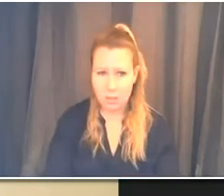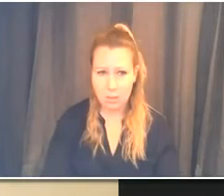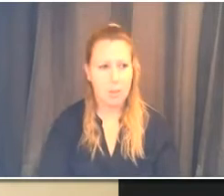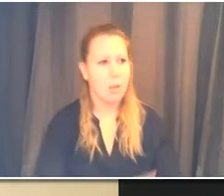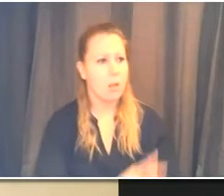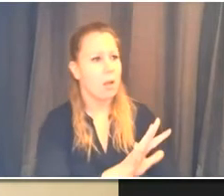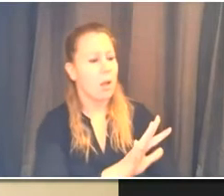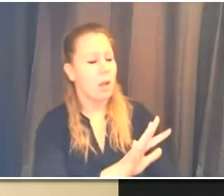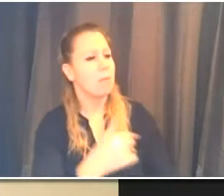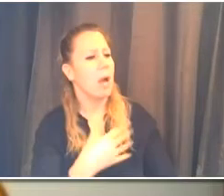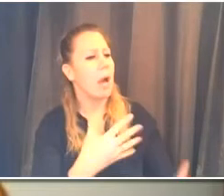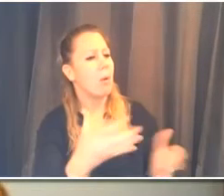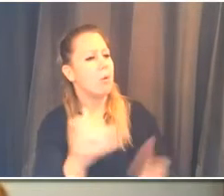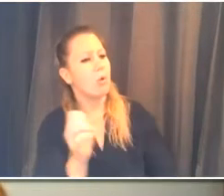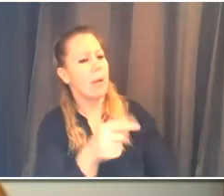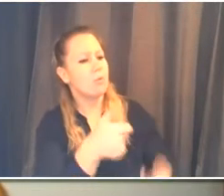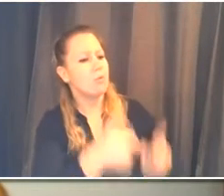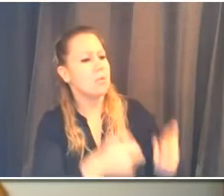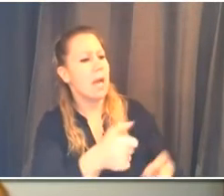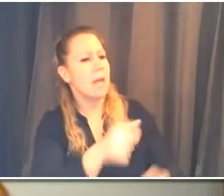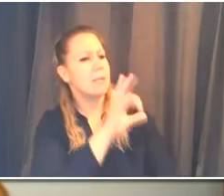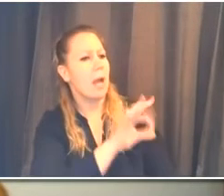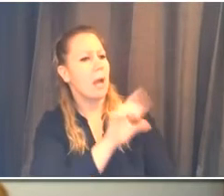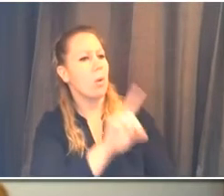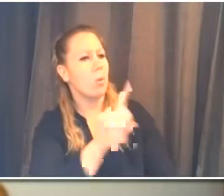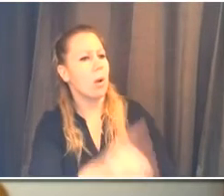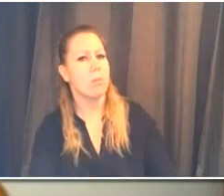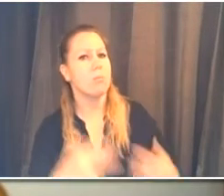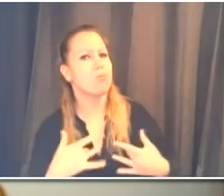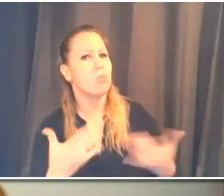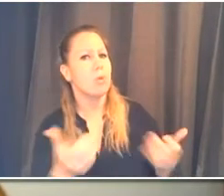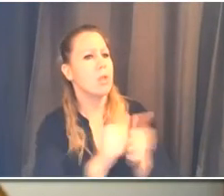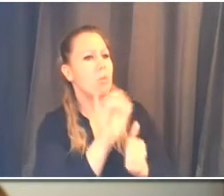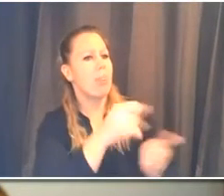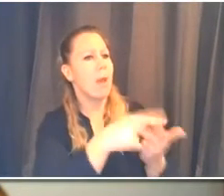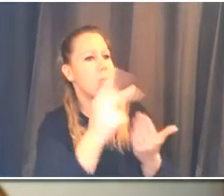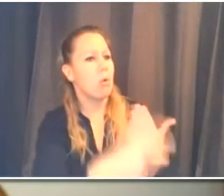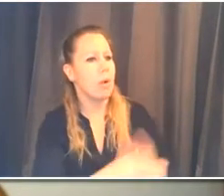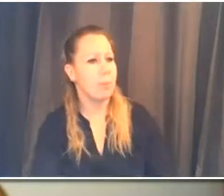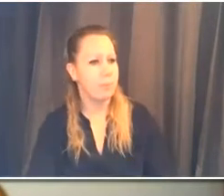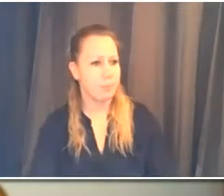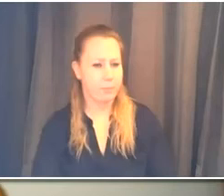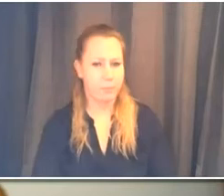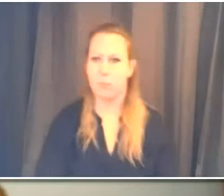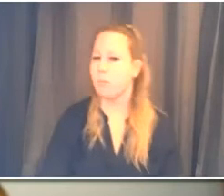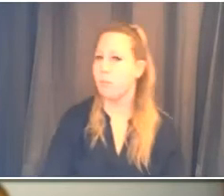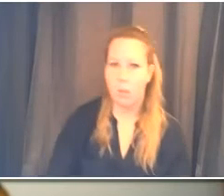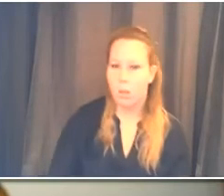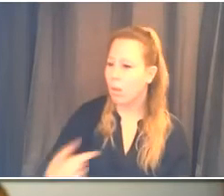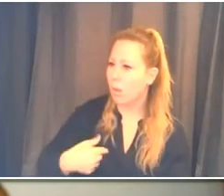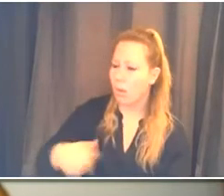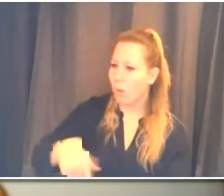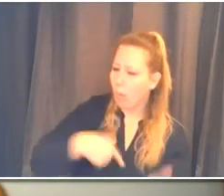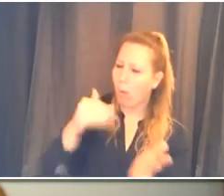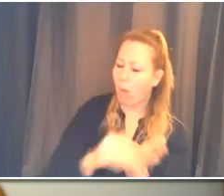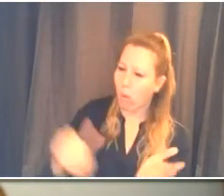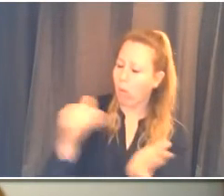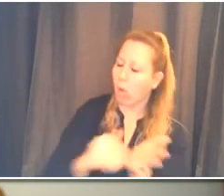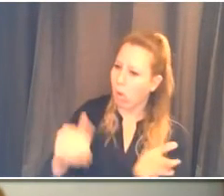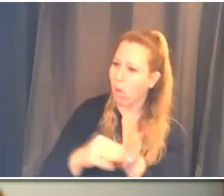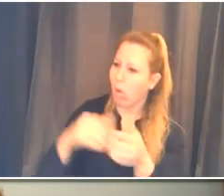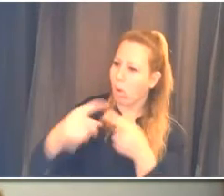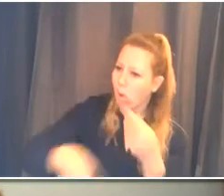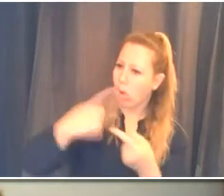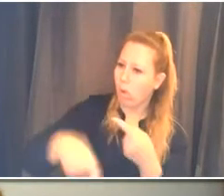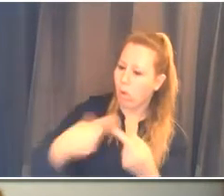to 911 gonna be ready by June do it is handling that project that's not a PV project and the